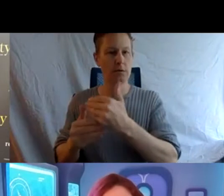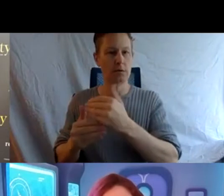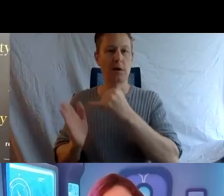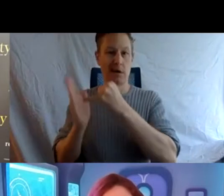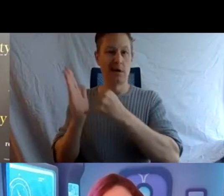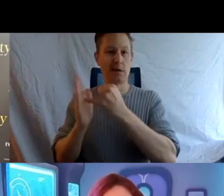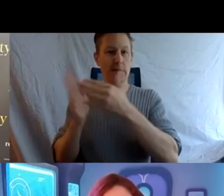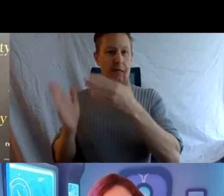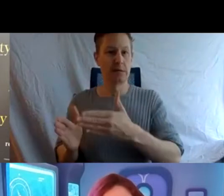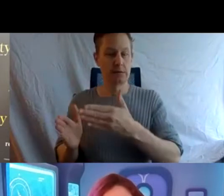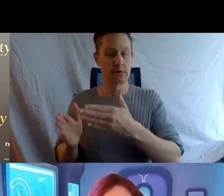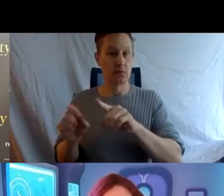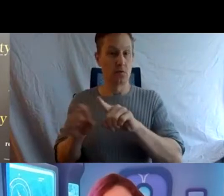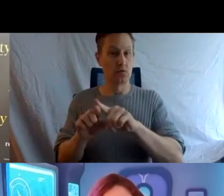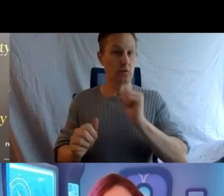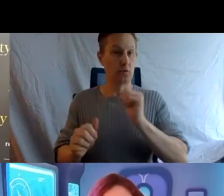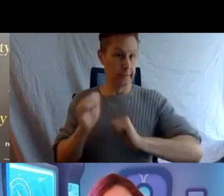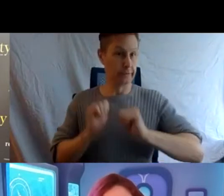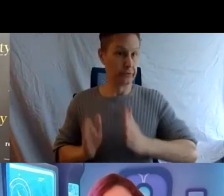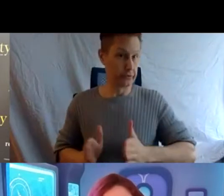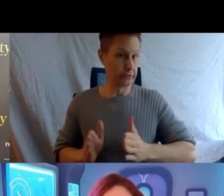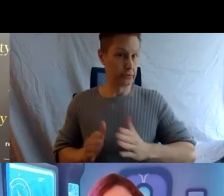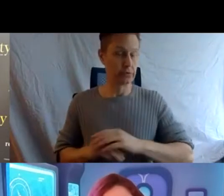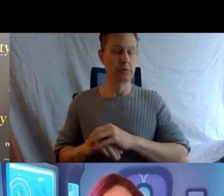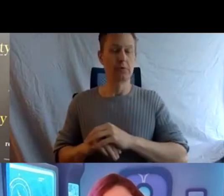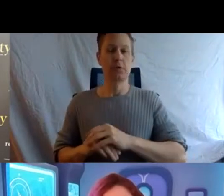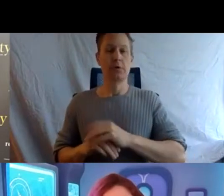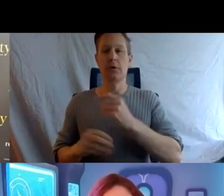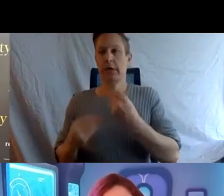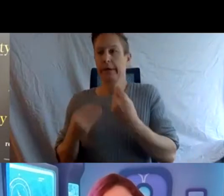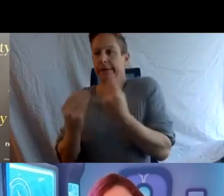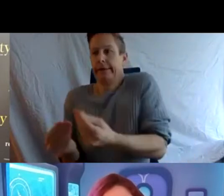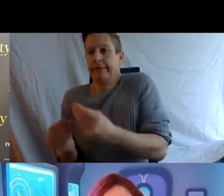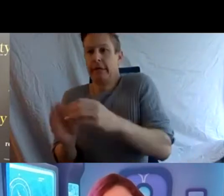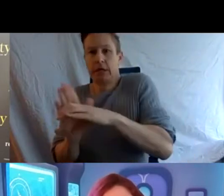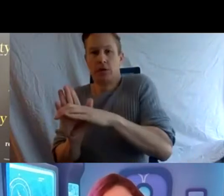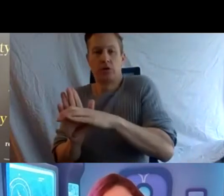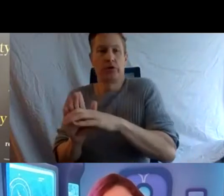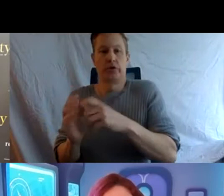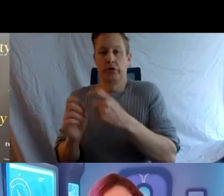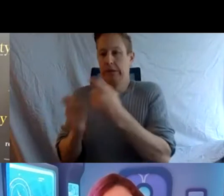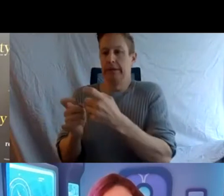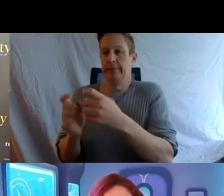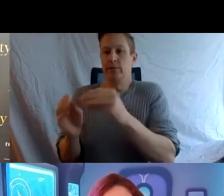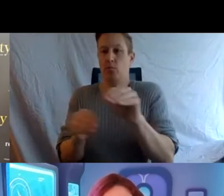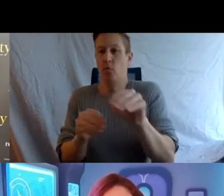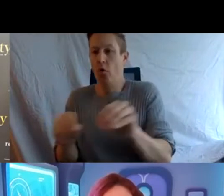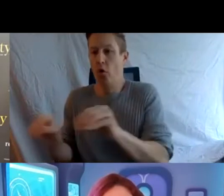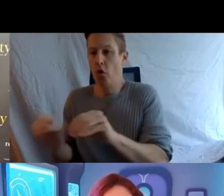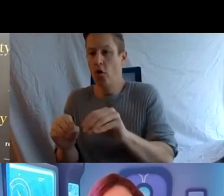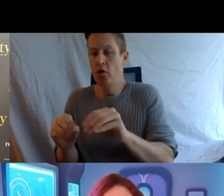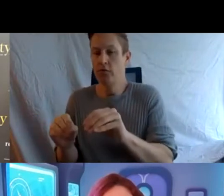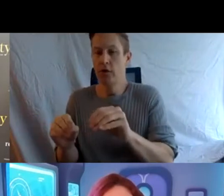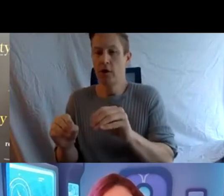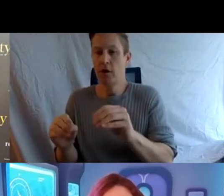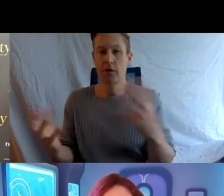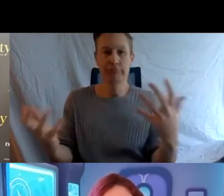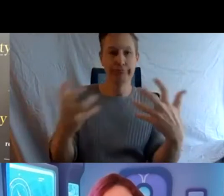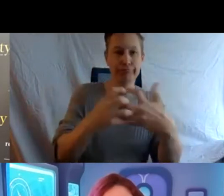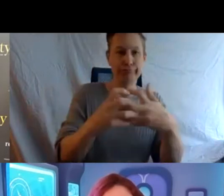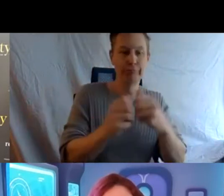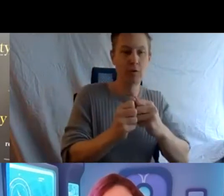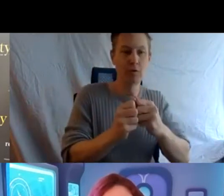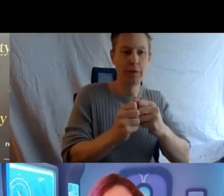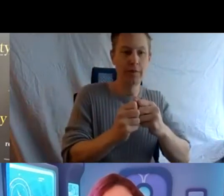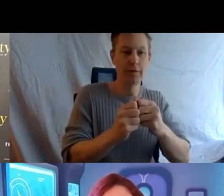also actors, and they're giving that character movement, and then you hear Hartley's voice with it, and it's just like, wow, this is so cool and